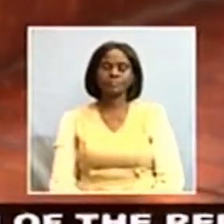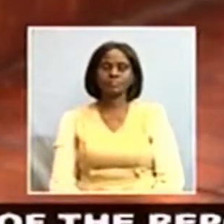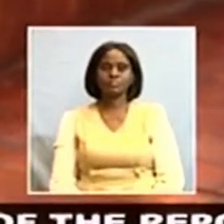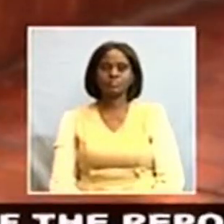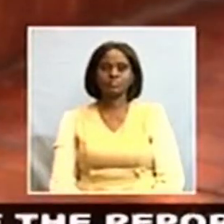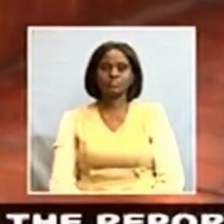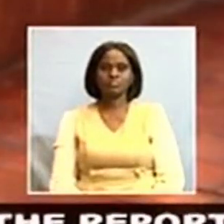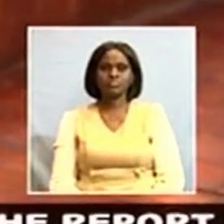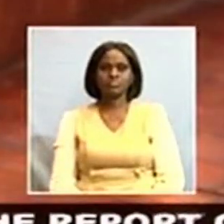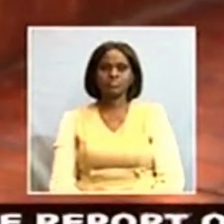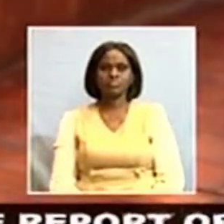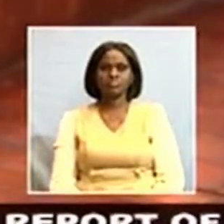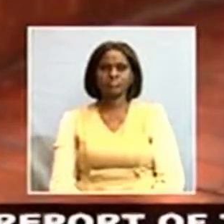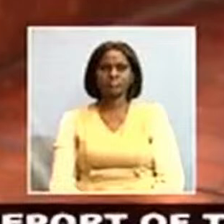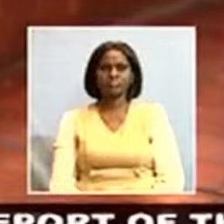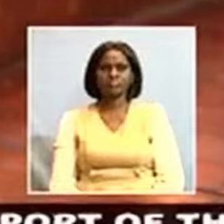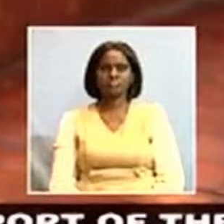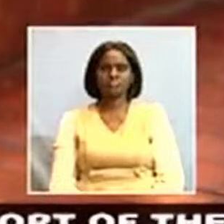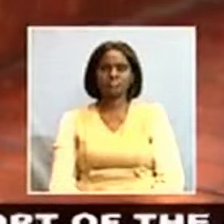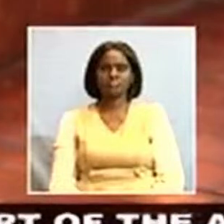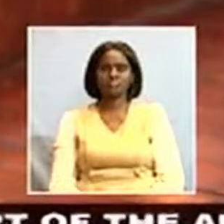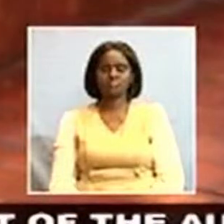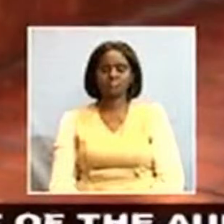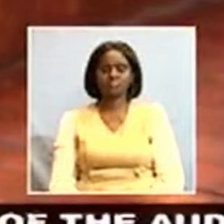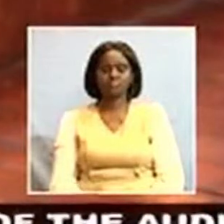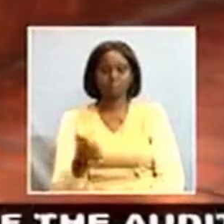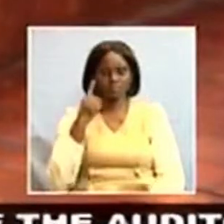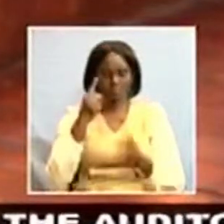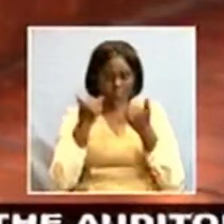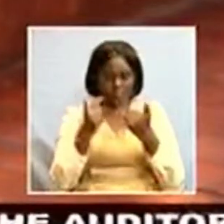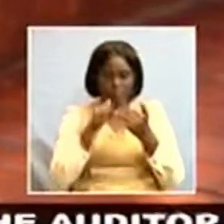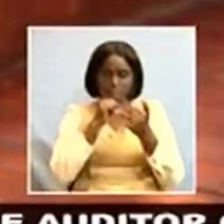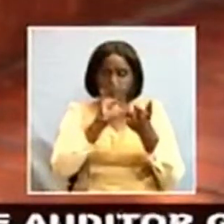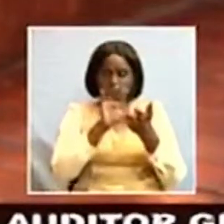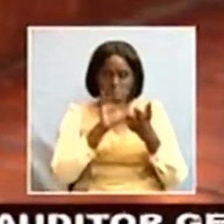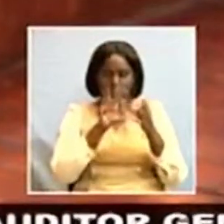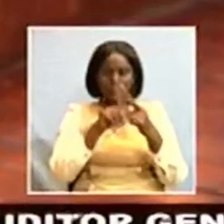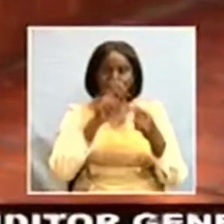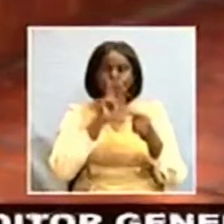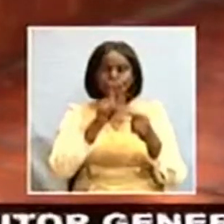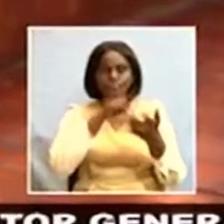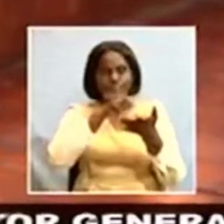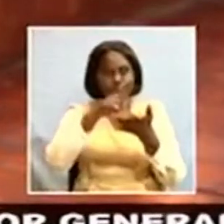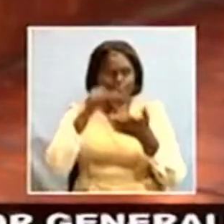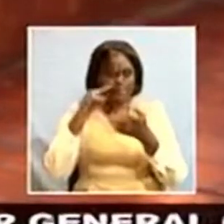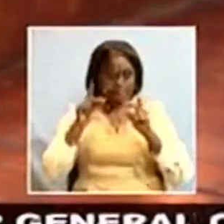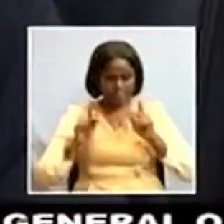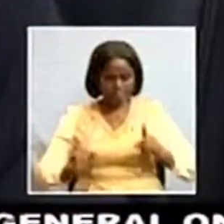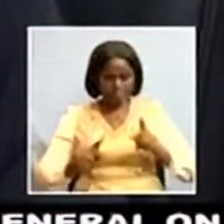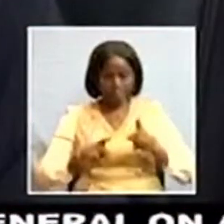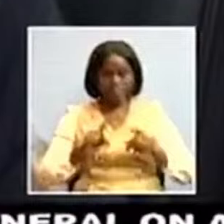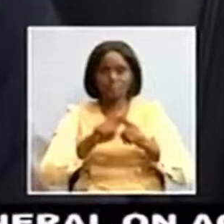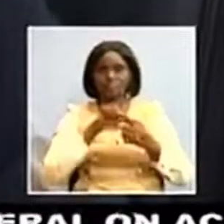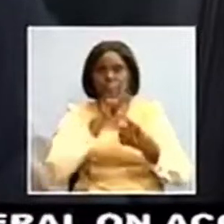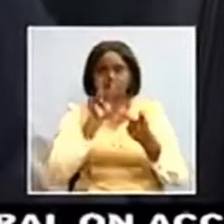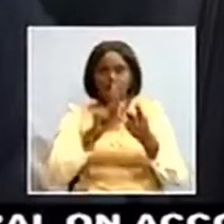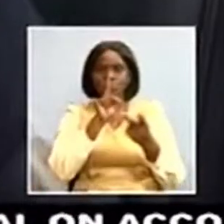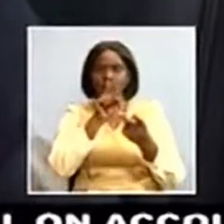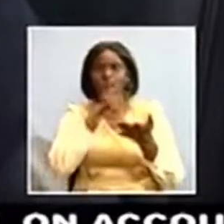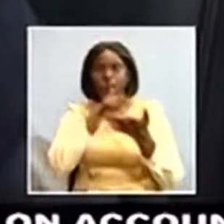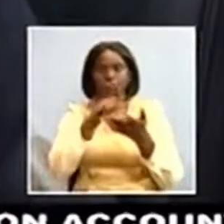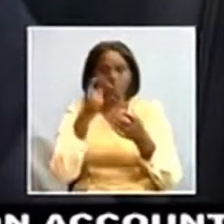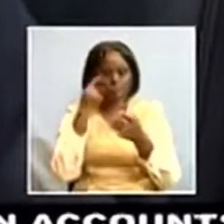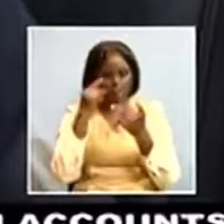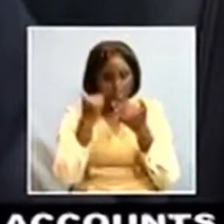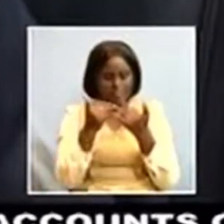So for currently, it was not debt, but it was actual payments for personal. Yes, with the actual payments, the current